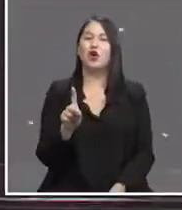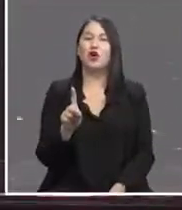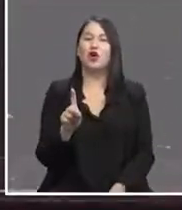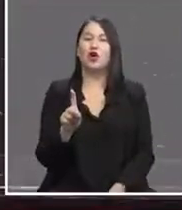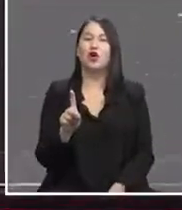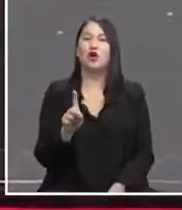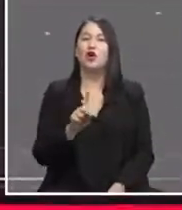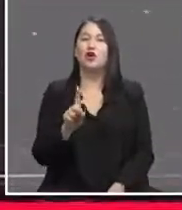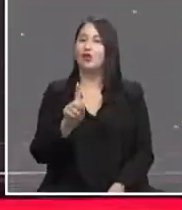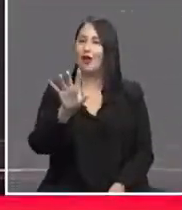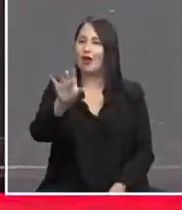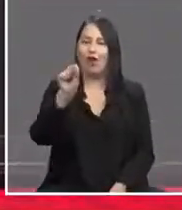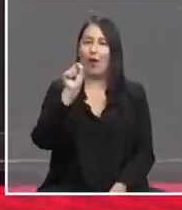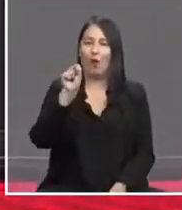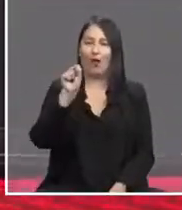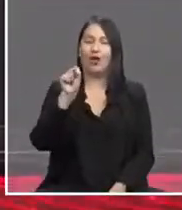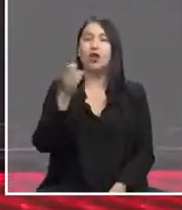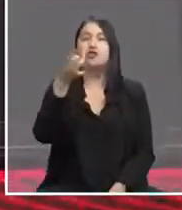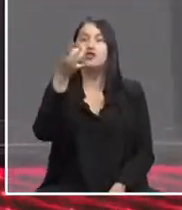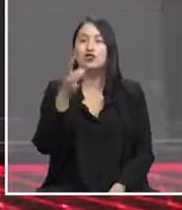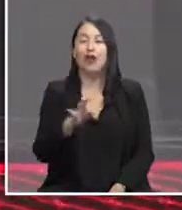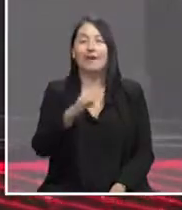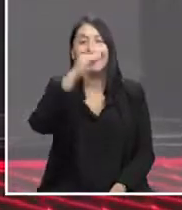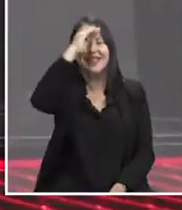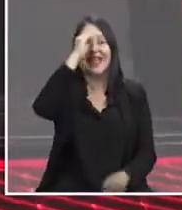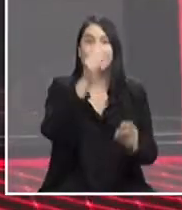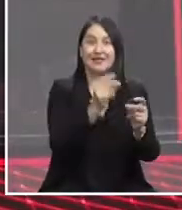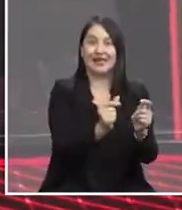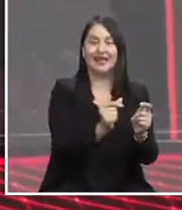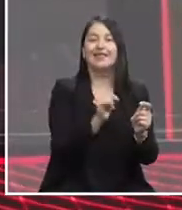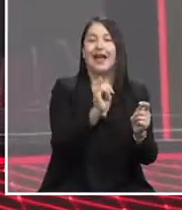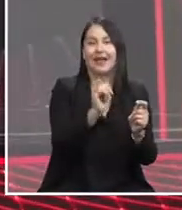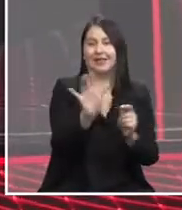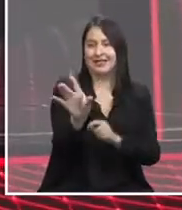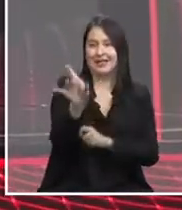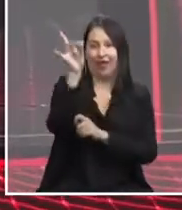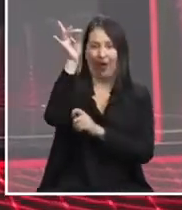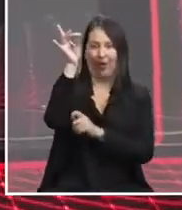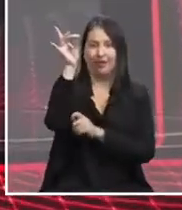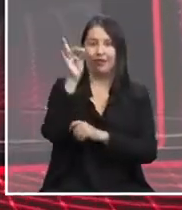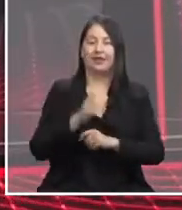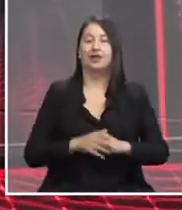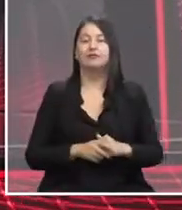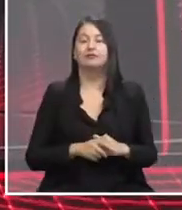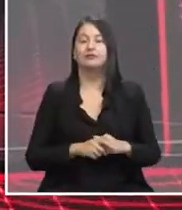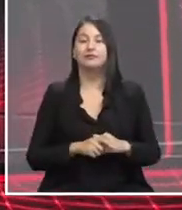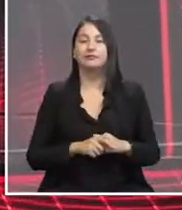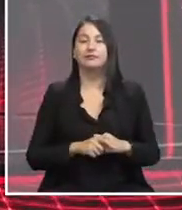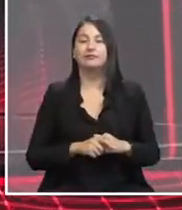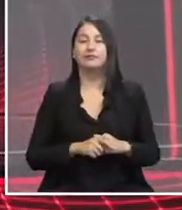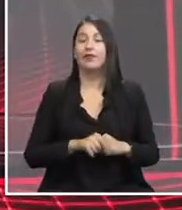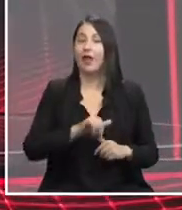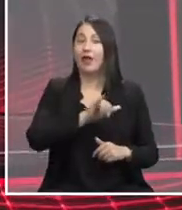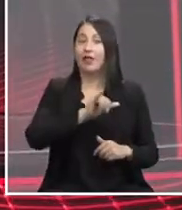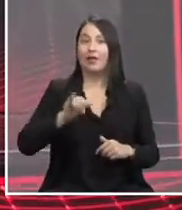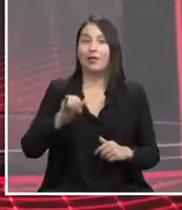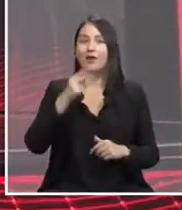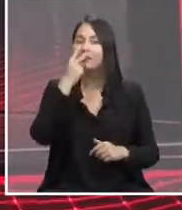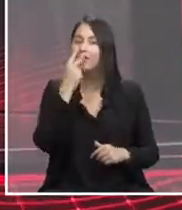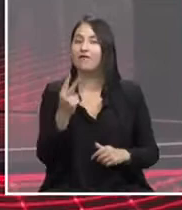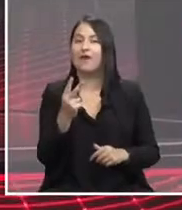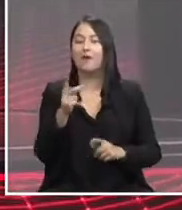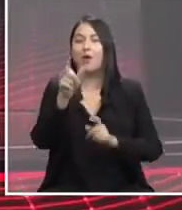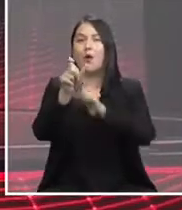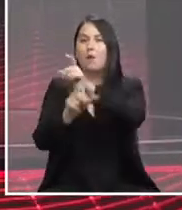And the actors are no longer just states. They are private. They are big companies or